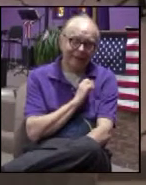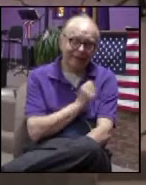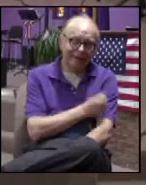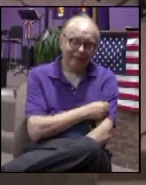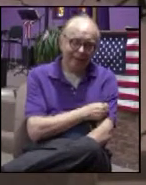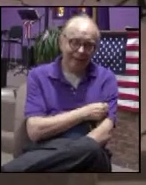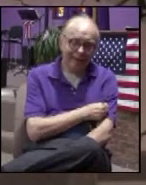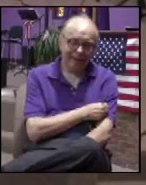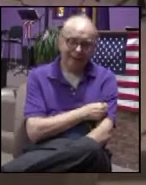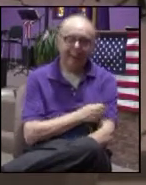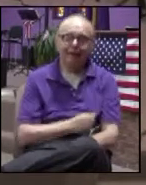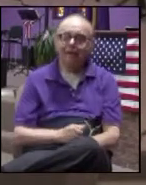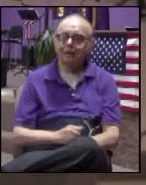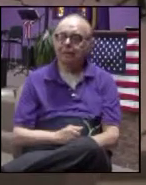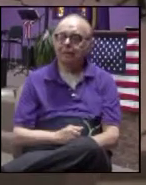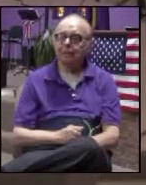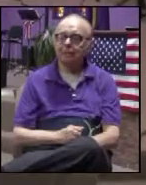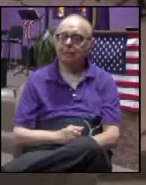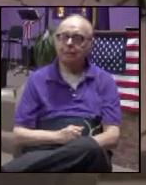smisha.